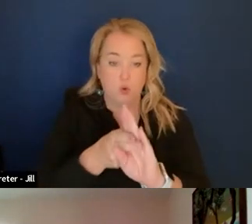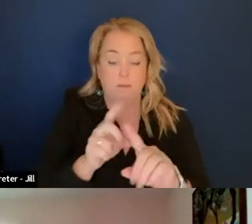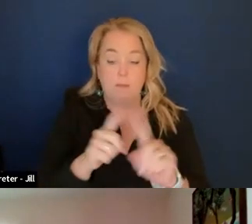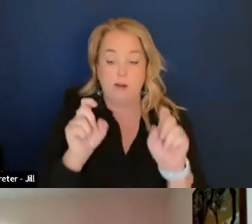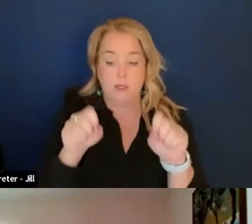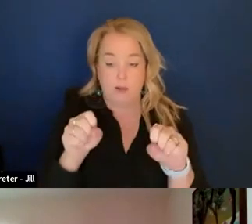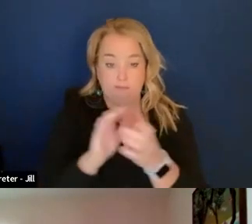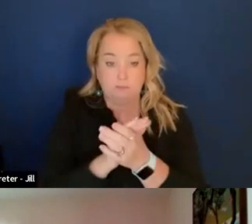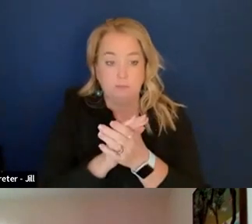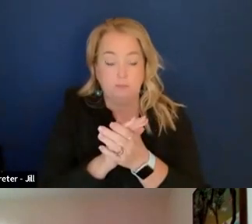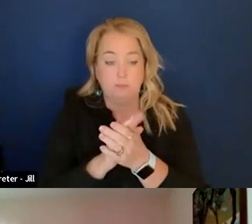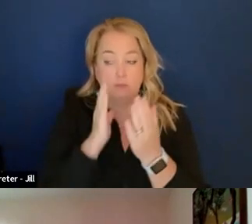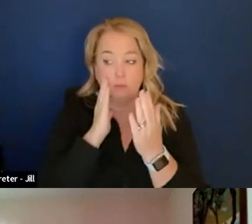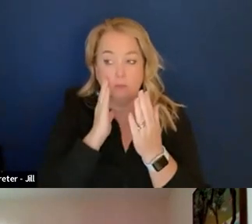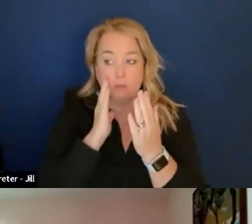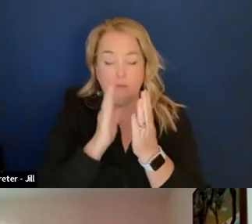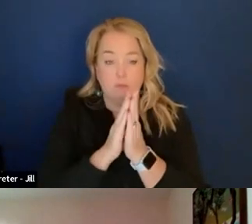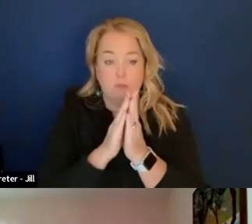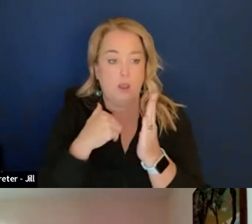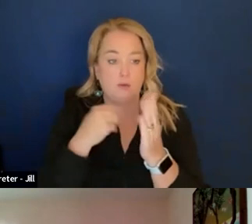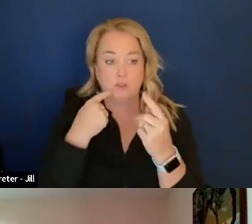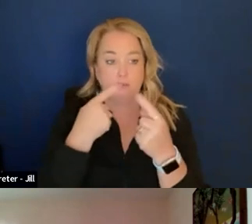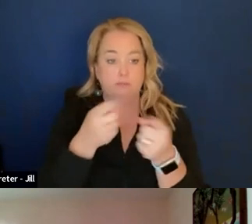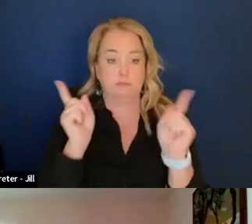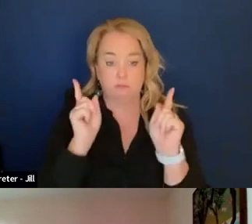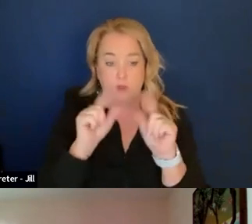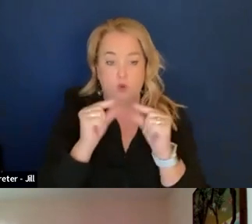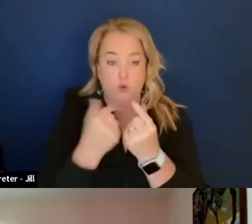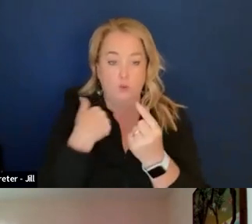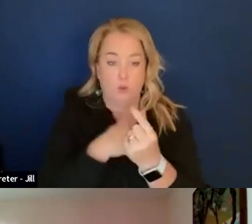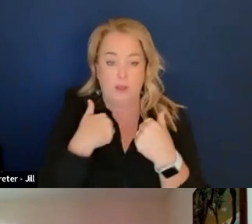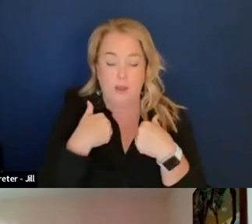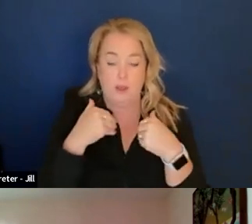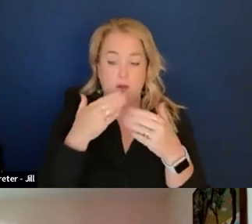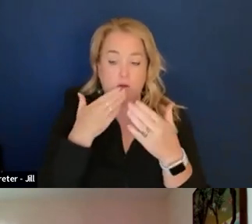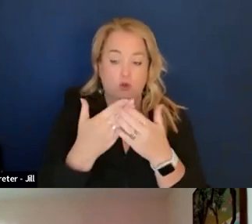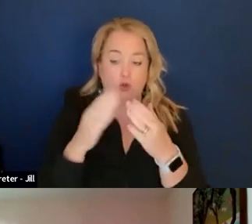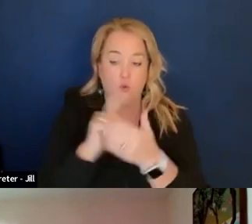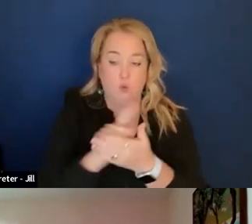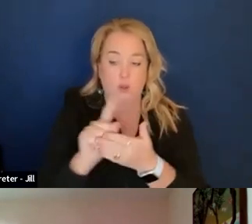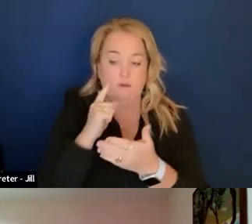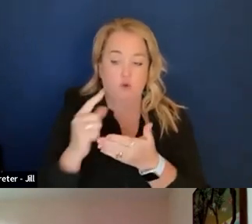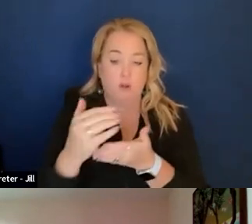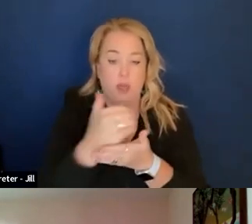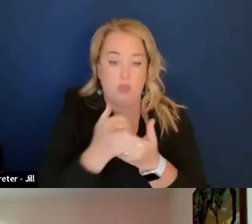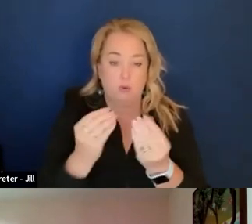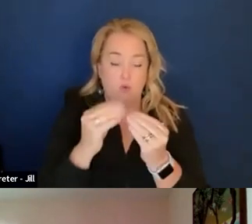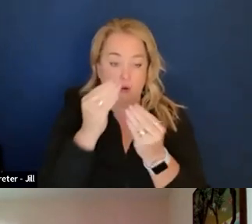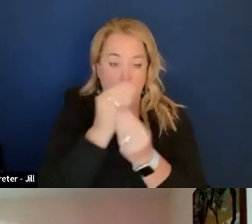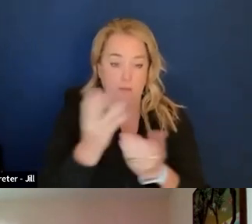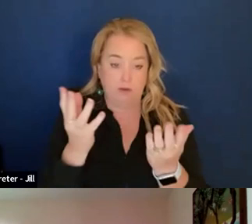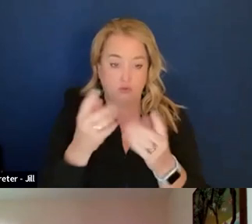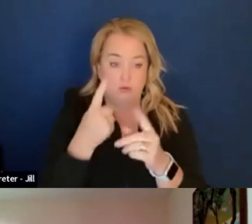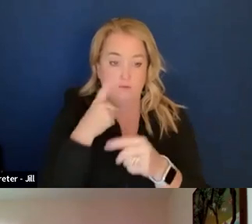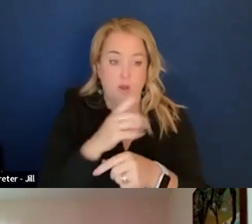so, and I was just saying to the group, had a really solid week here of getting more information on the things that the committee